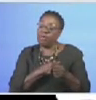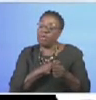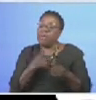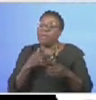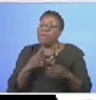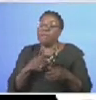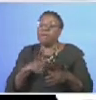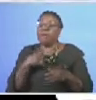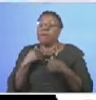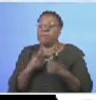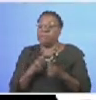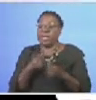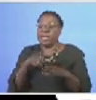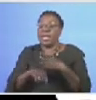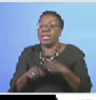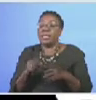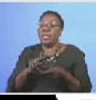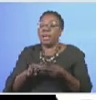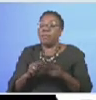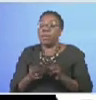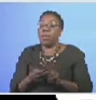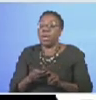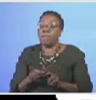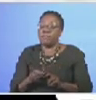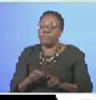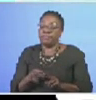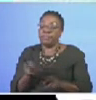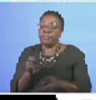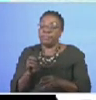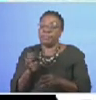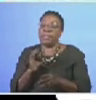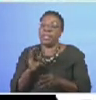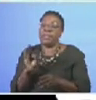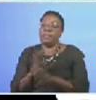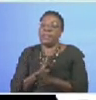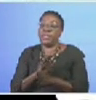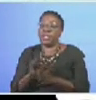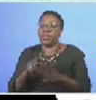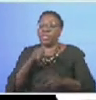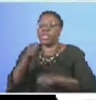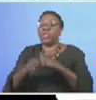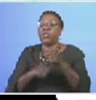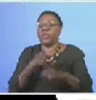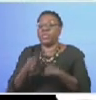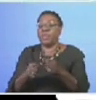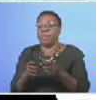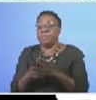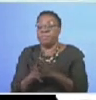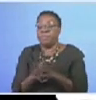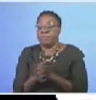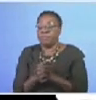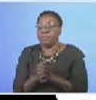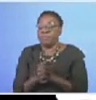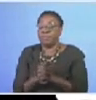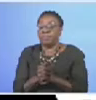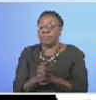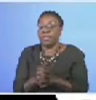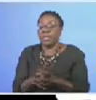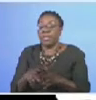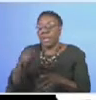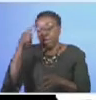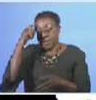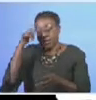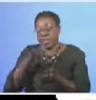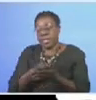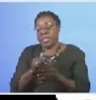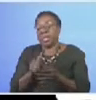future of the number one industry and is urging all to unite to reduce the spread of COVID-19. I think the Bahamas